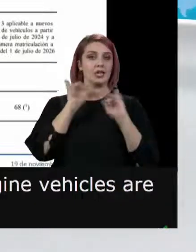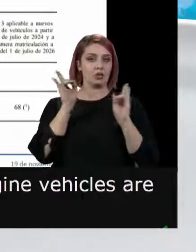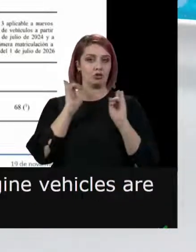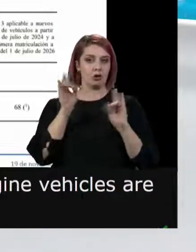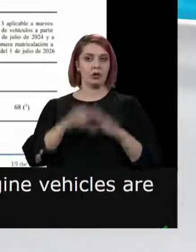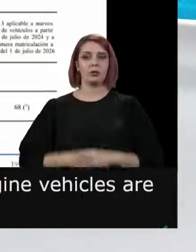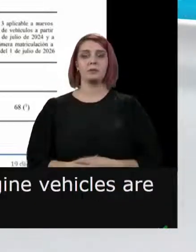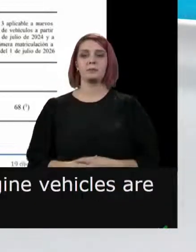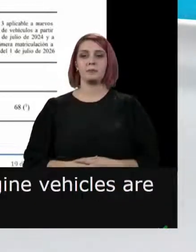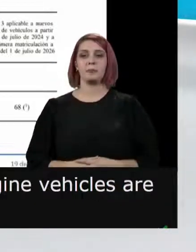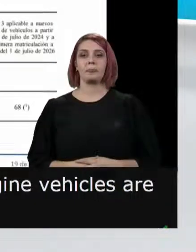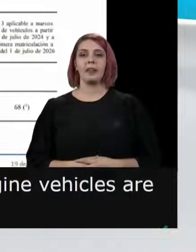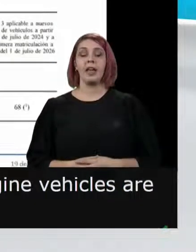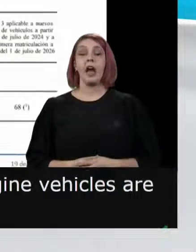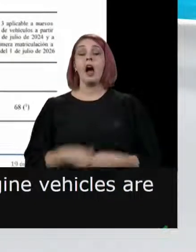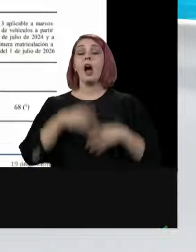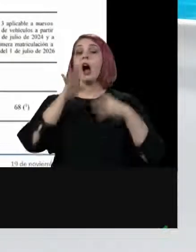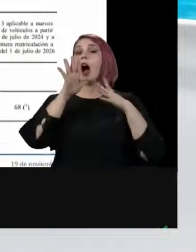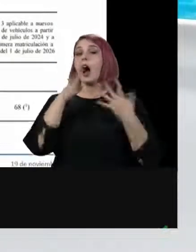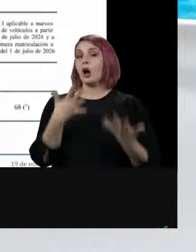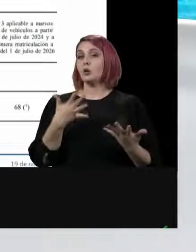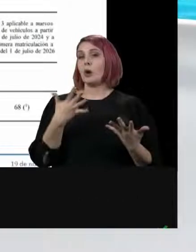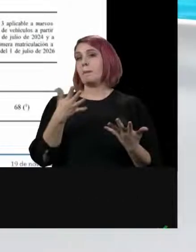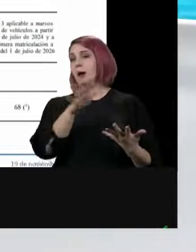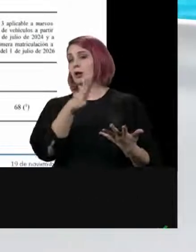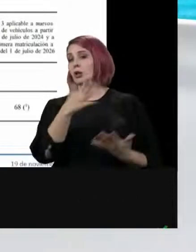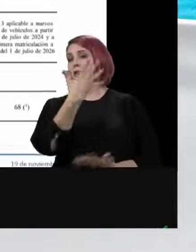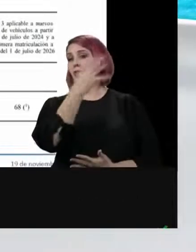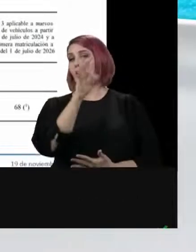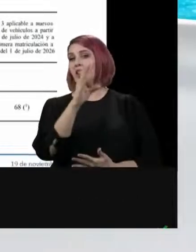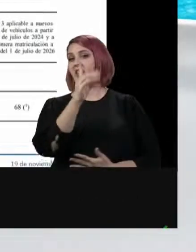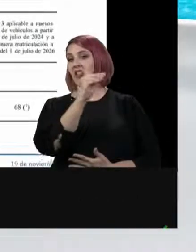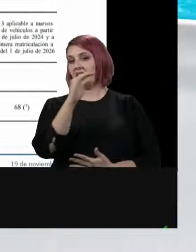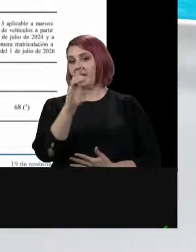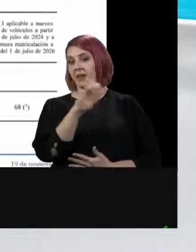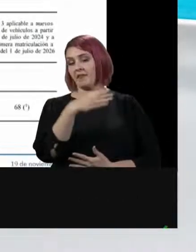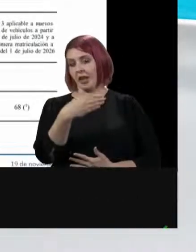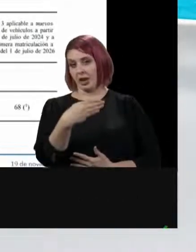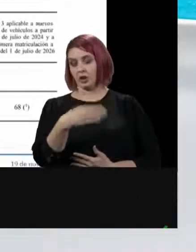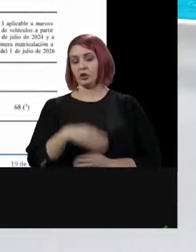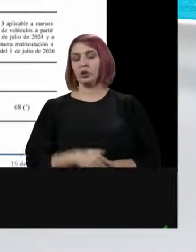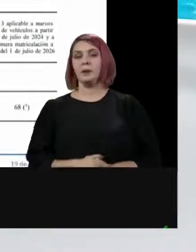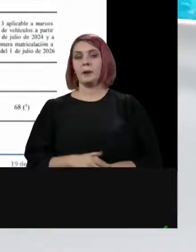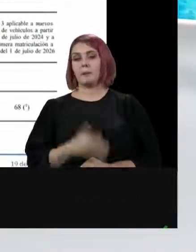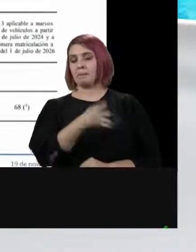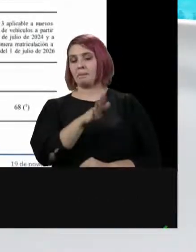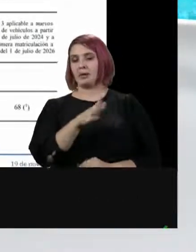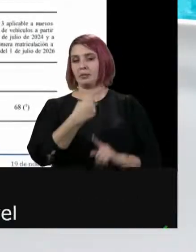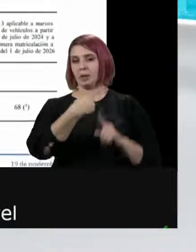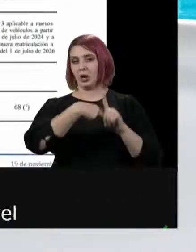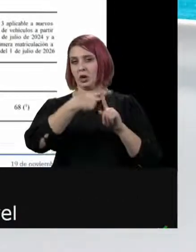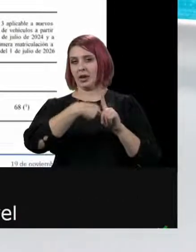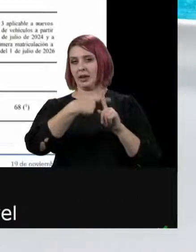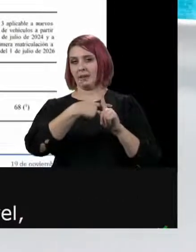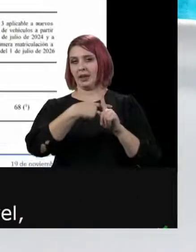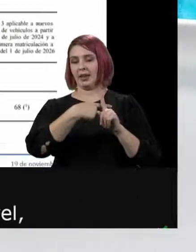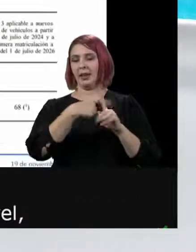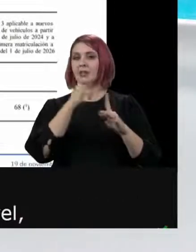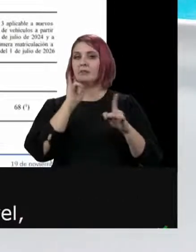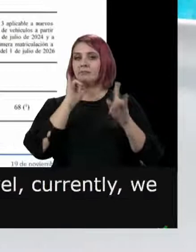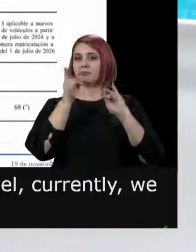so you can get an idea of the sound level, currently we're at 50